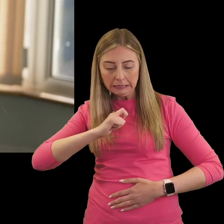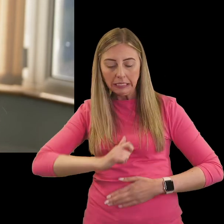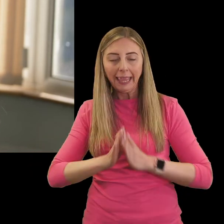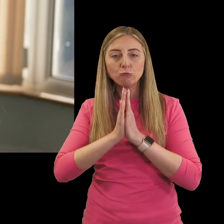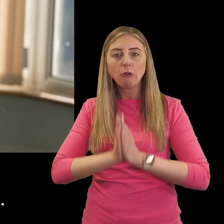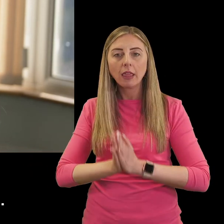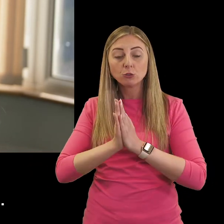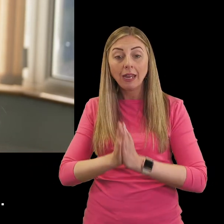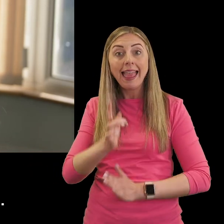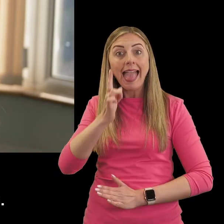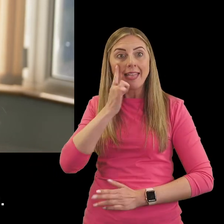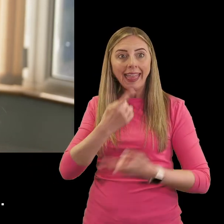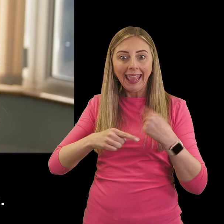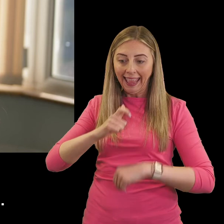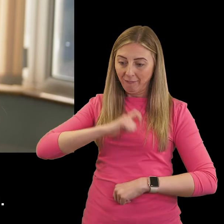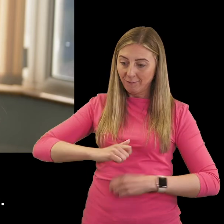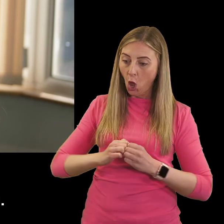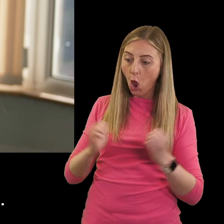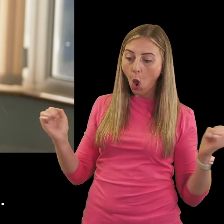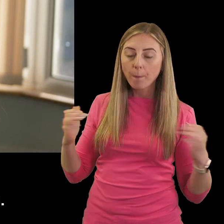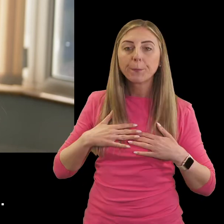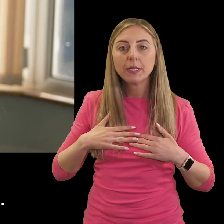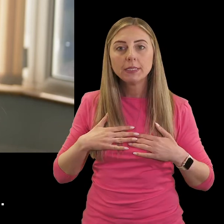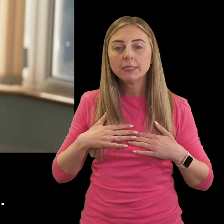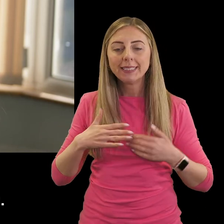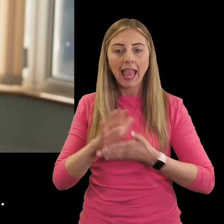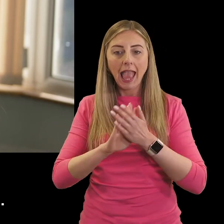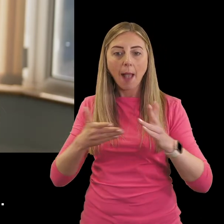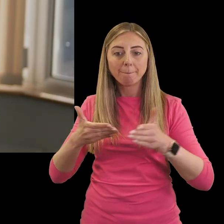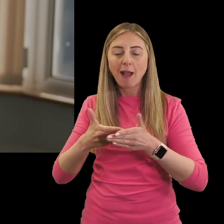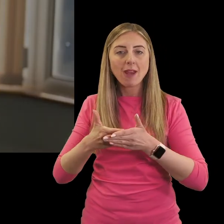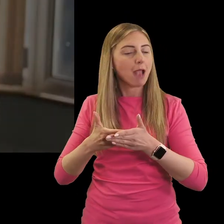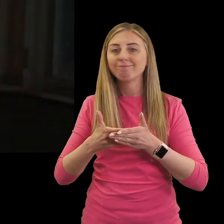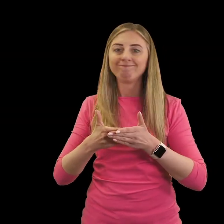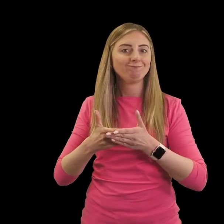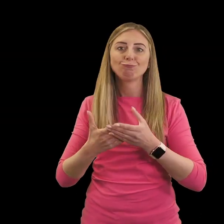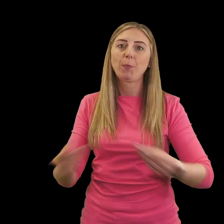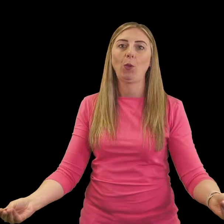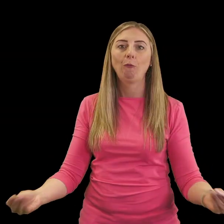I think the more open you are about those things, the less they become barriers in the first place.